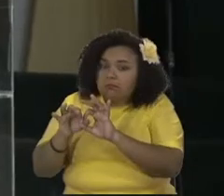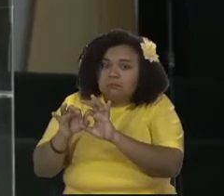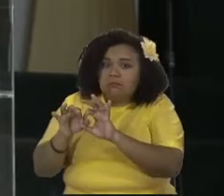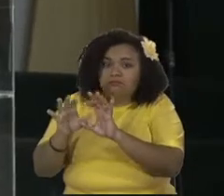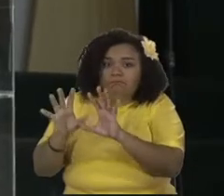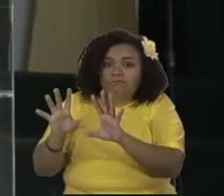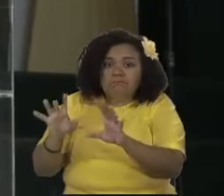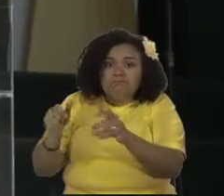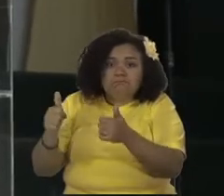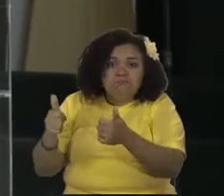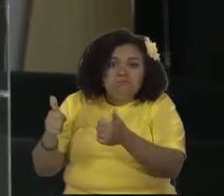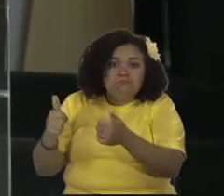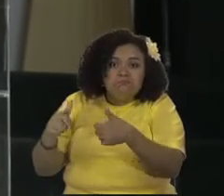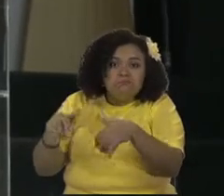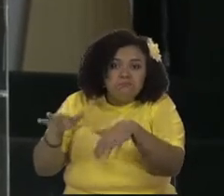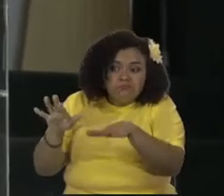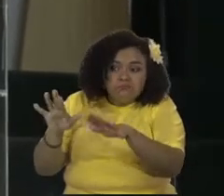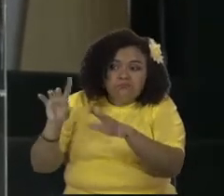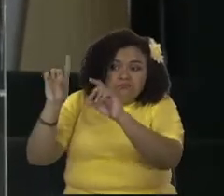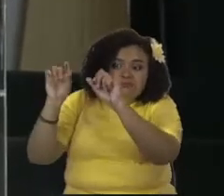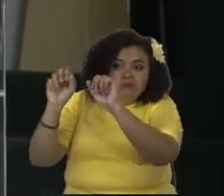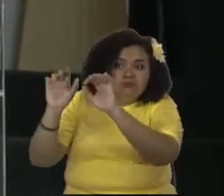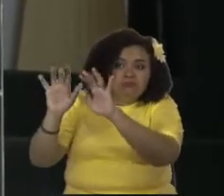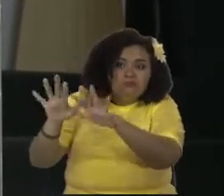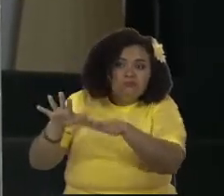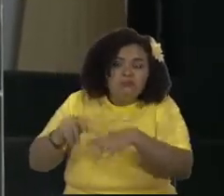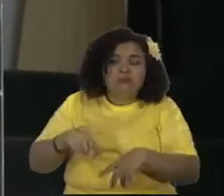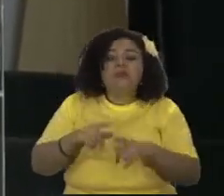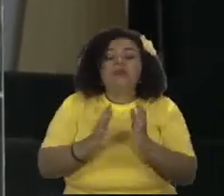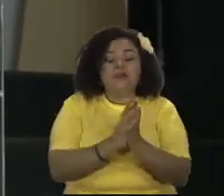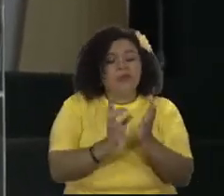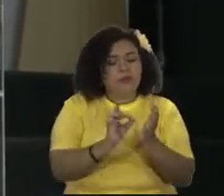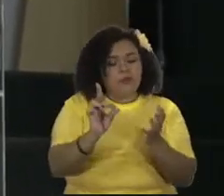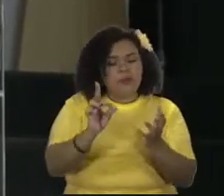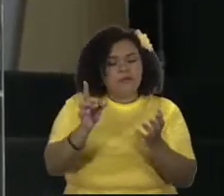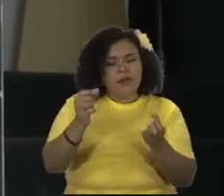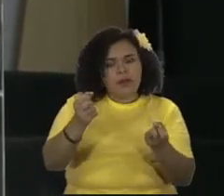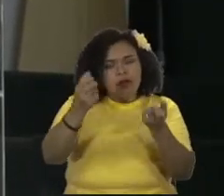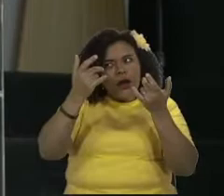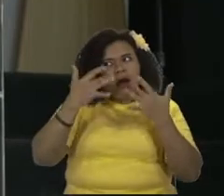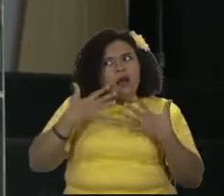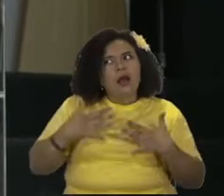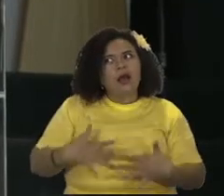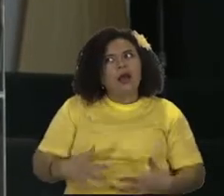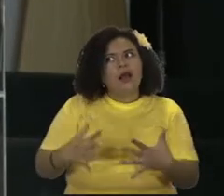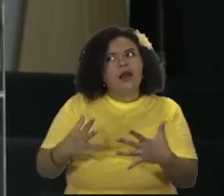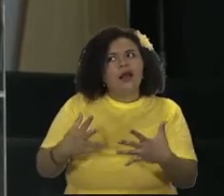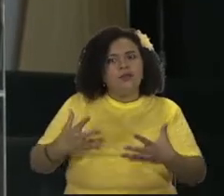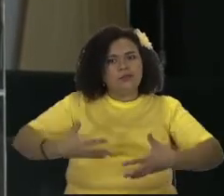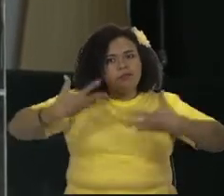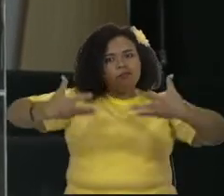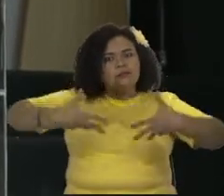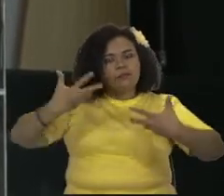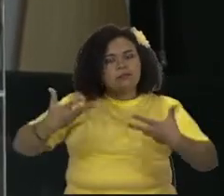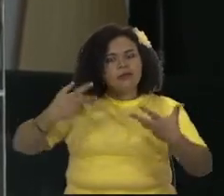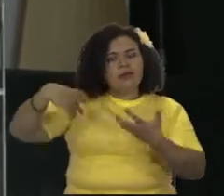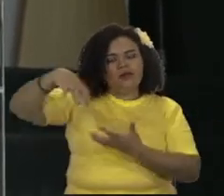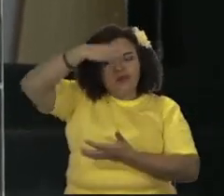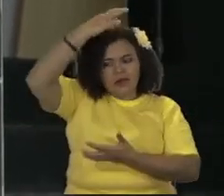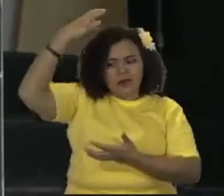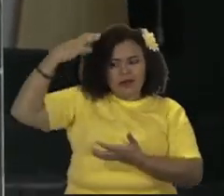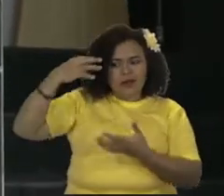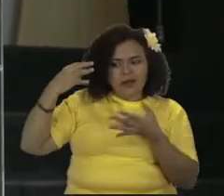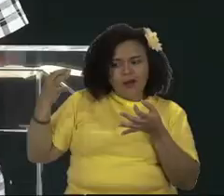not like to study. And the Word of God is what changes life. And God has